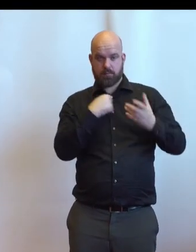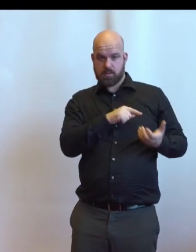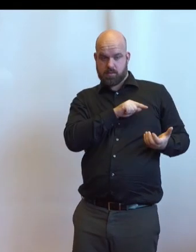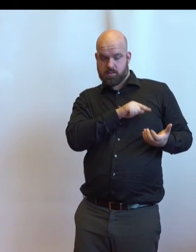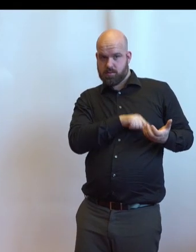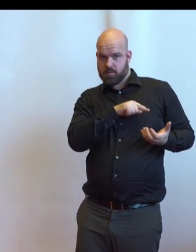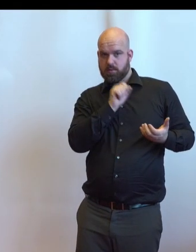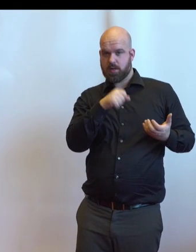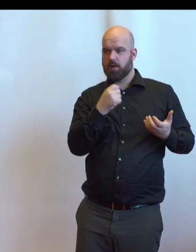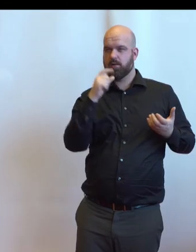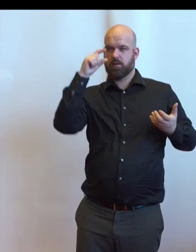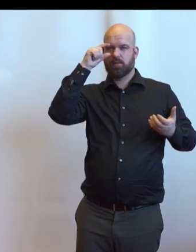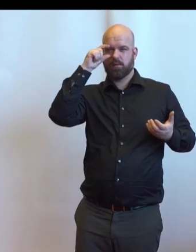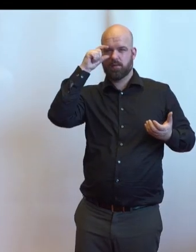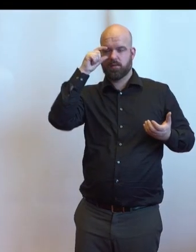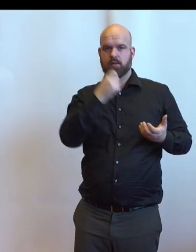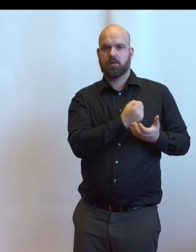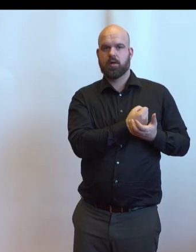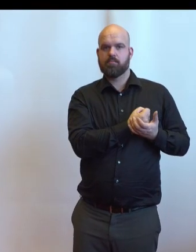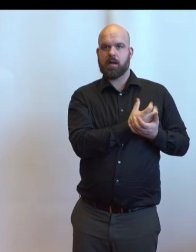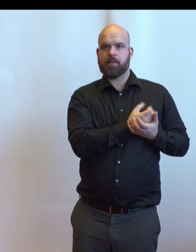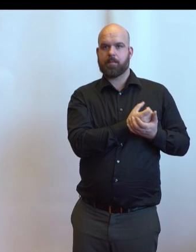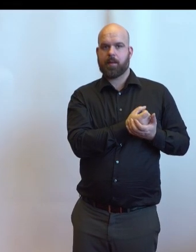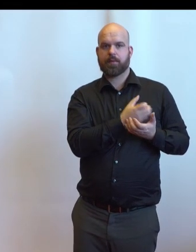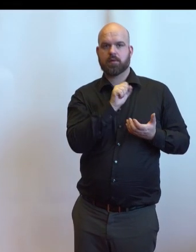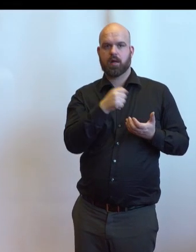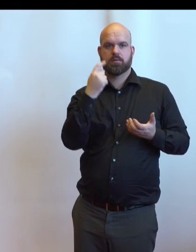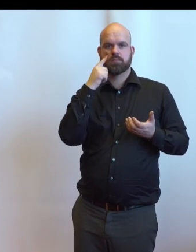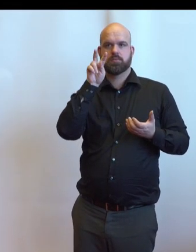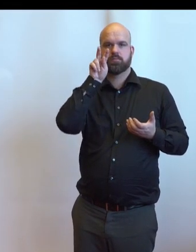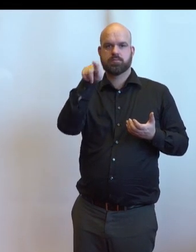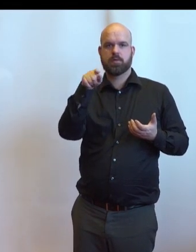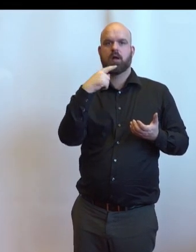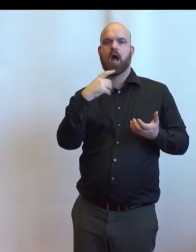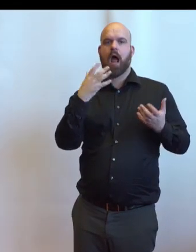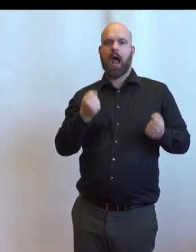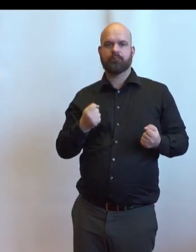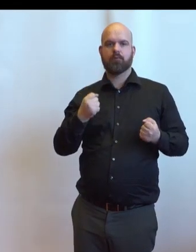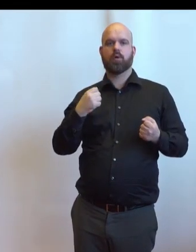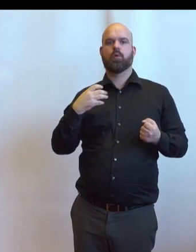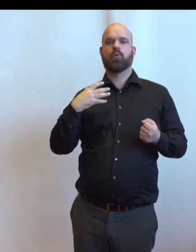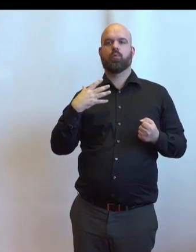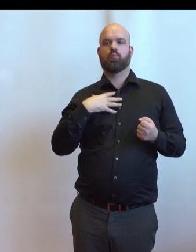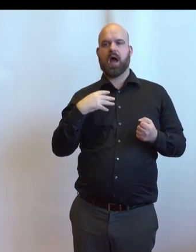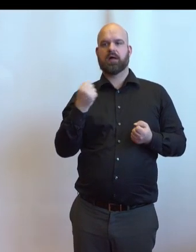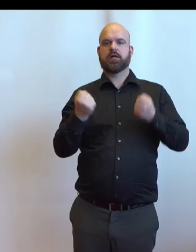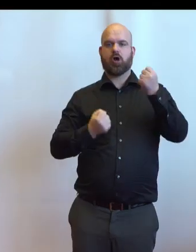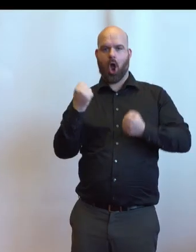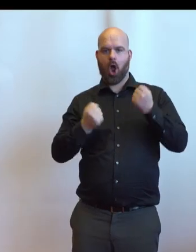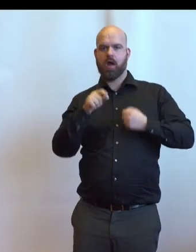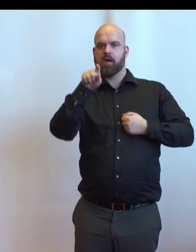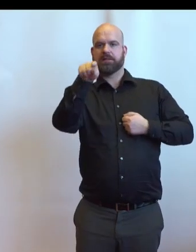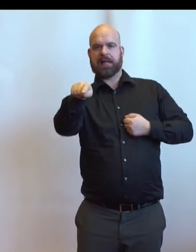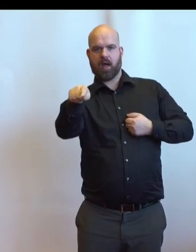Scene captured. Analyzing the scene. I think it is a white sedan. Smart glasses like this have a